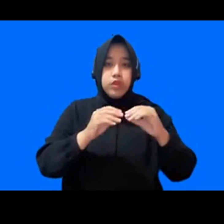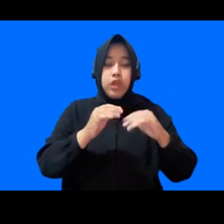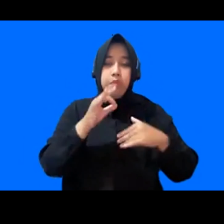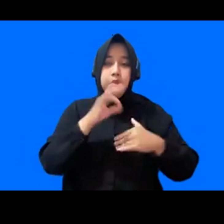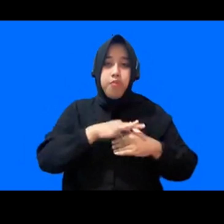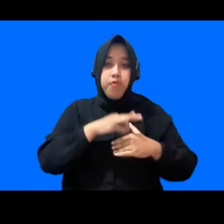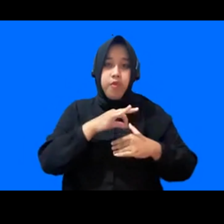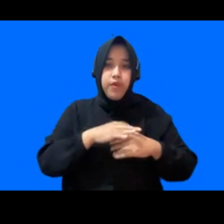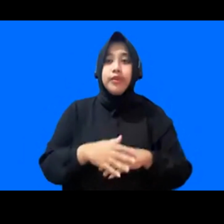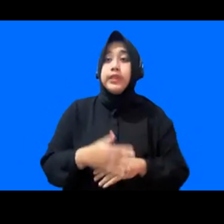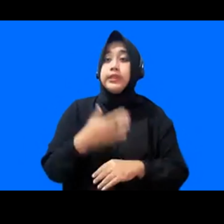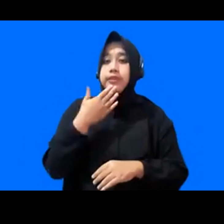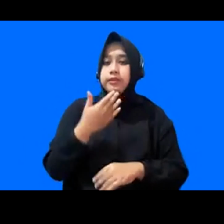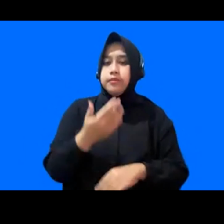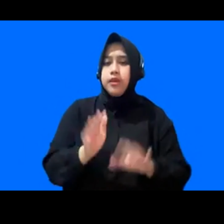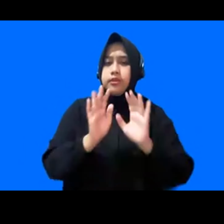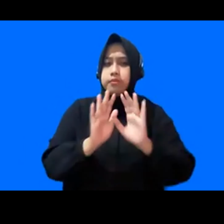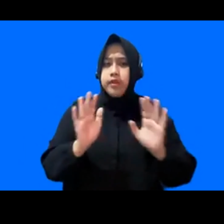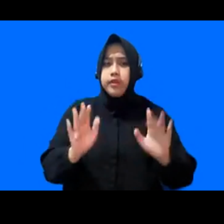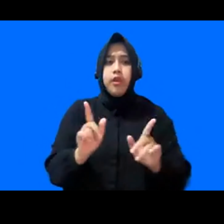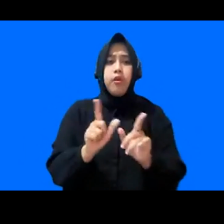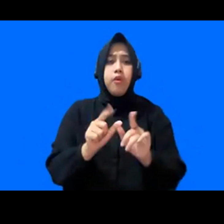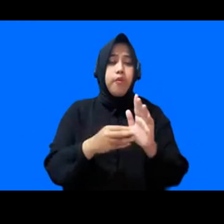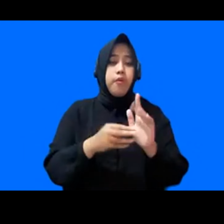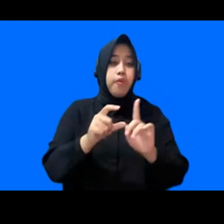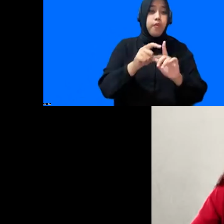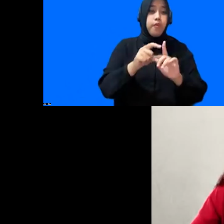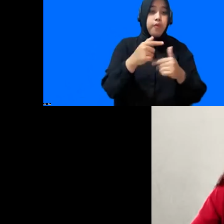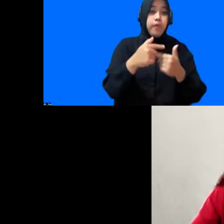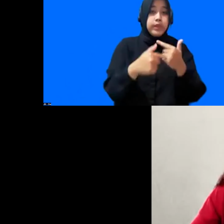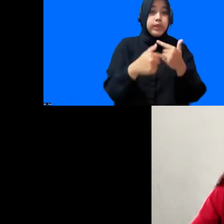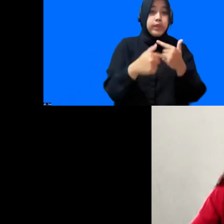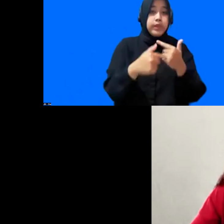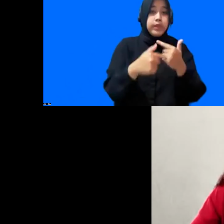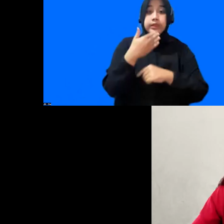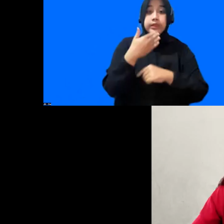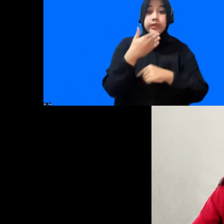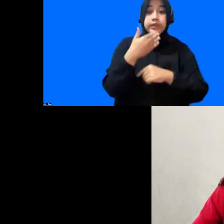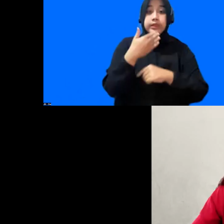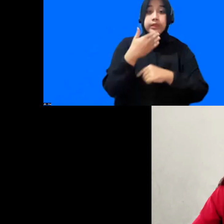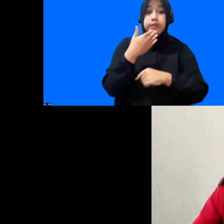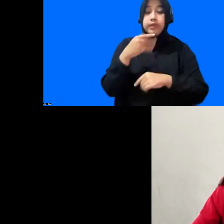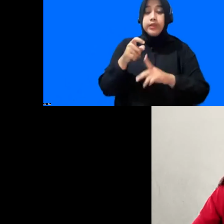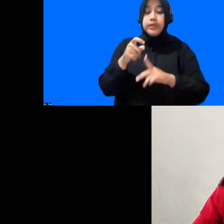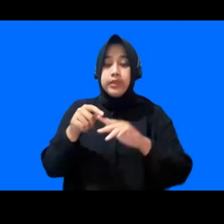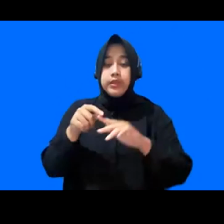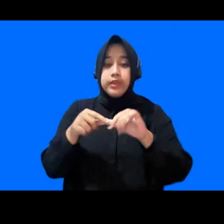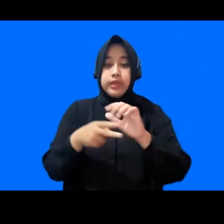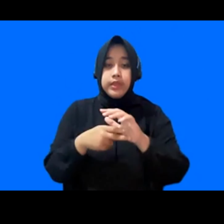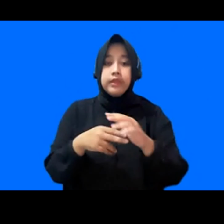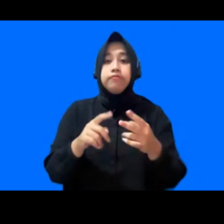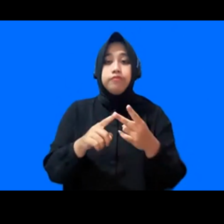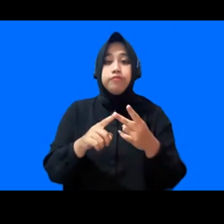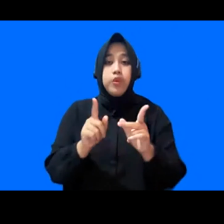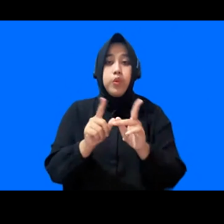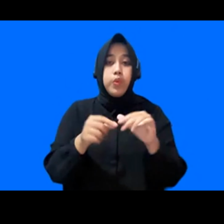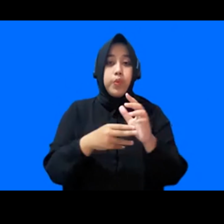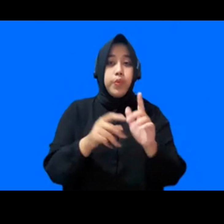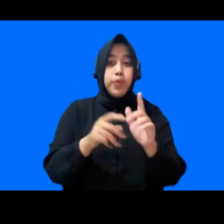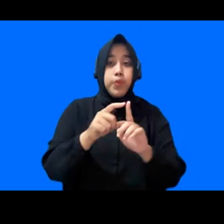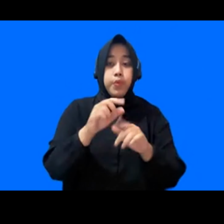and Caroline for getting our event kicked off so well. We are now well and truly started. And before we